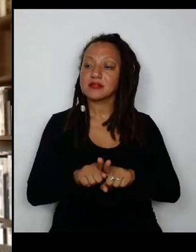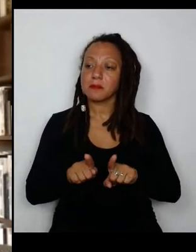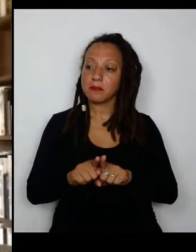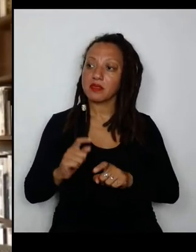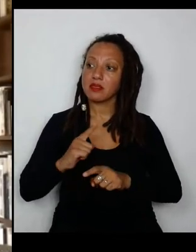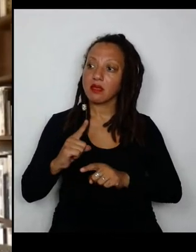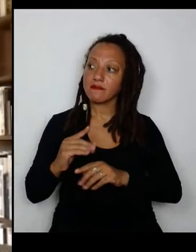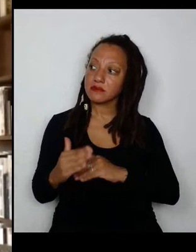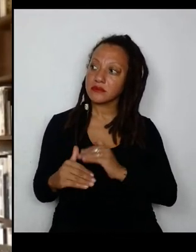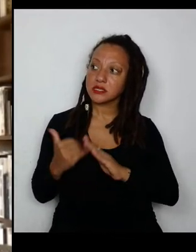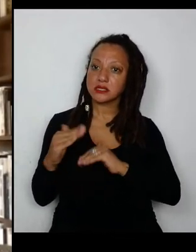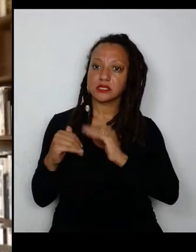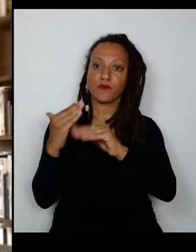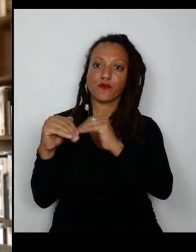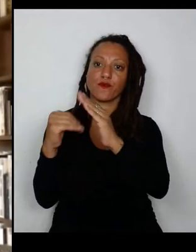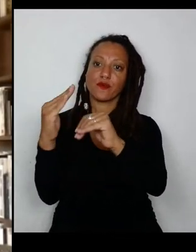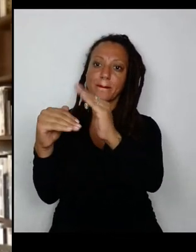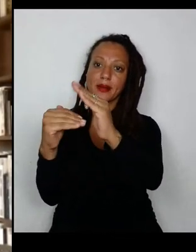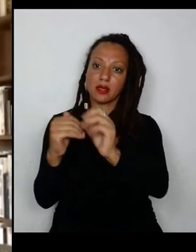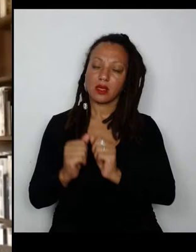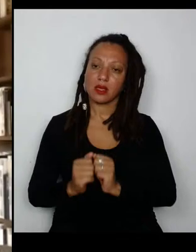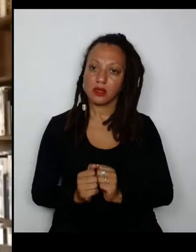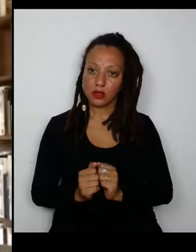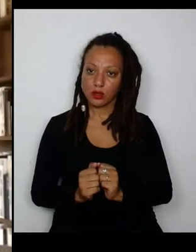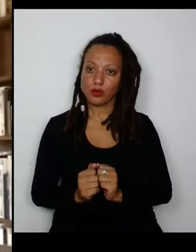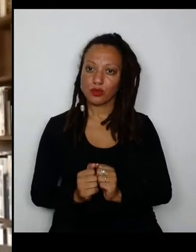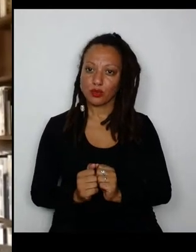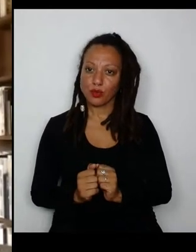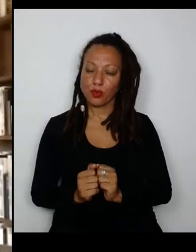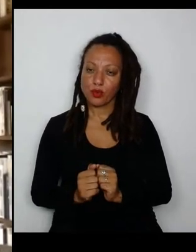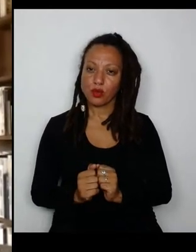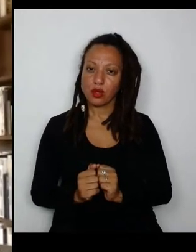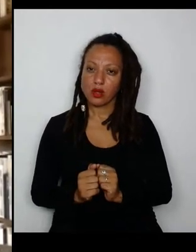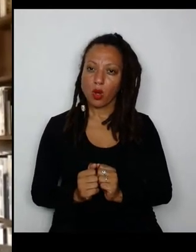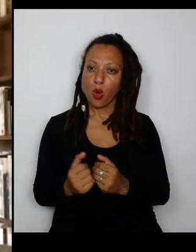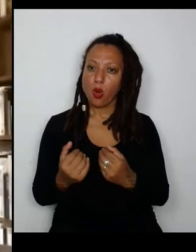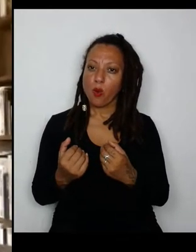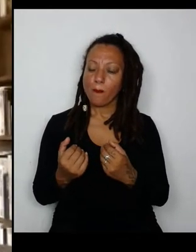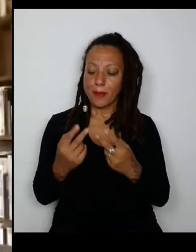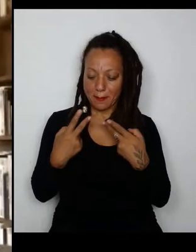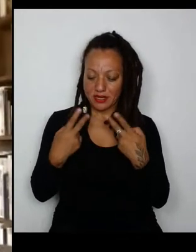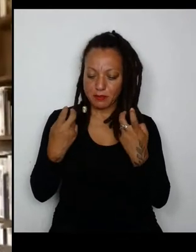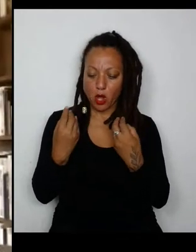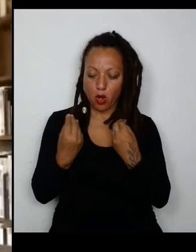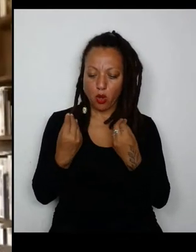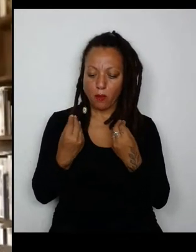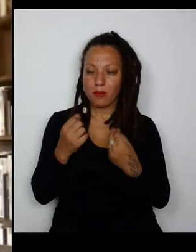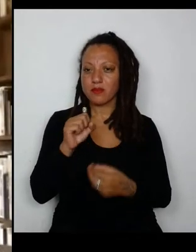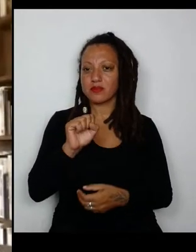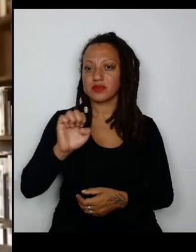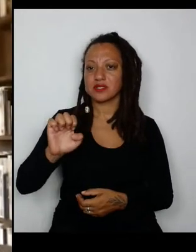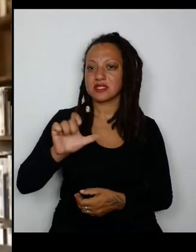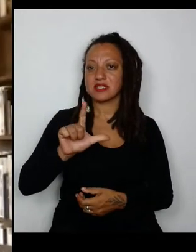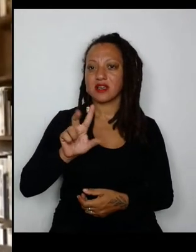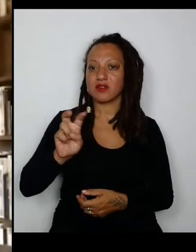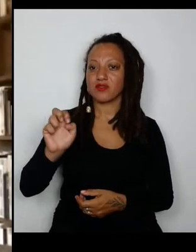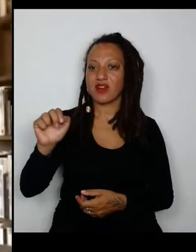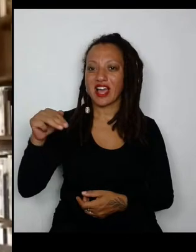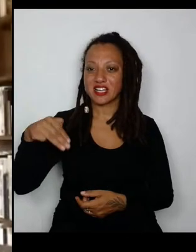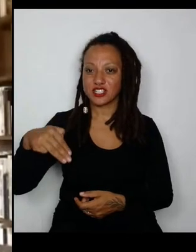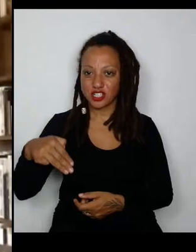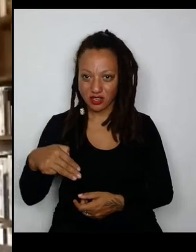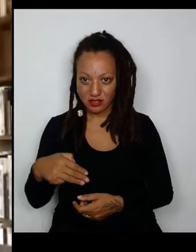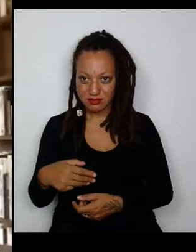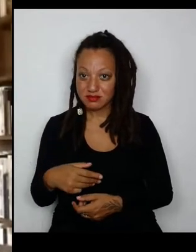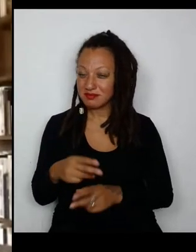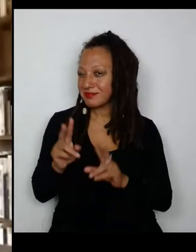as as a quote-unquote savage this is something that develops increasingly um throughout